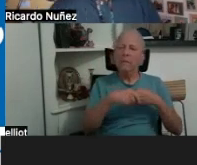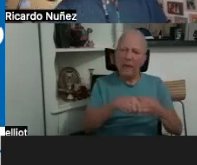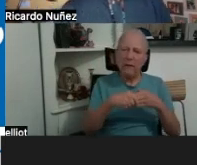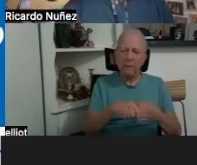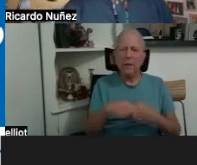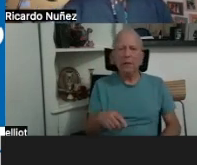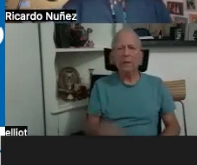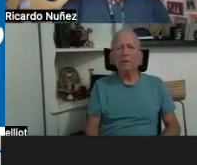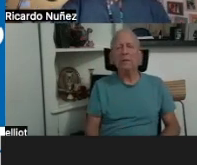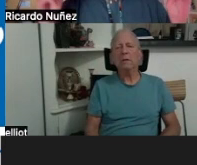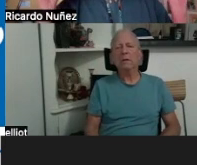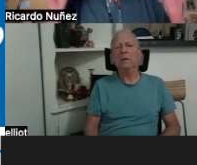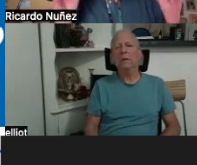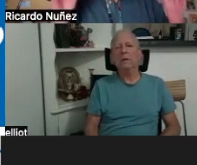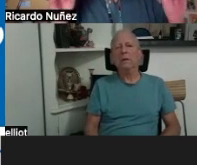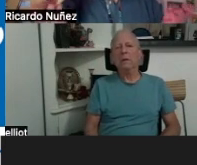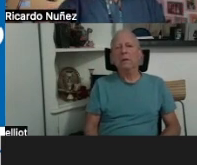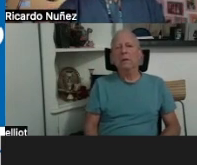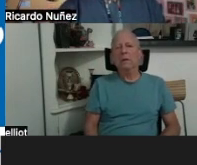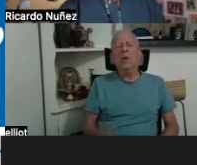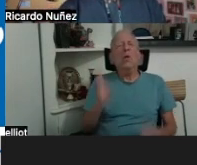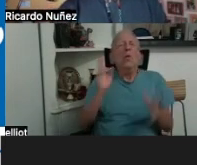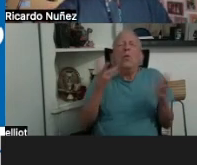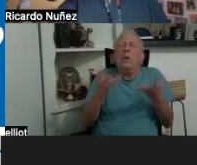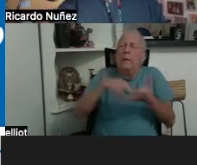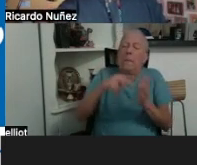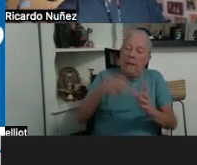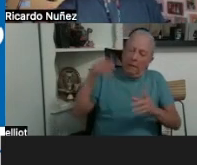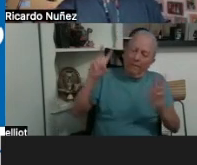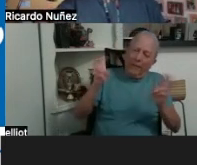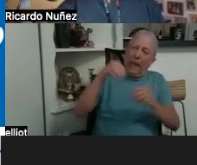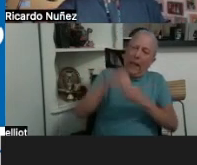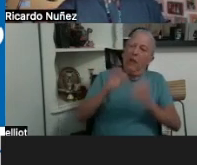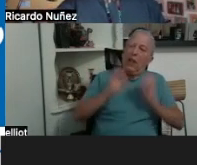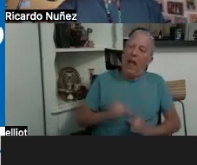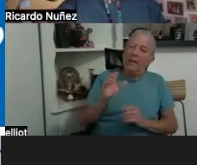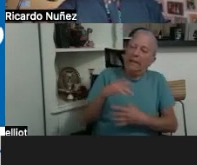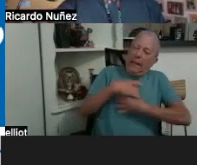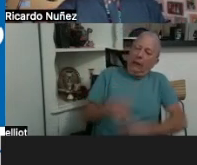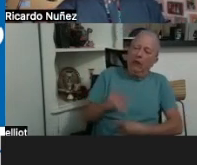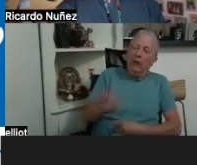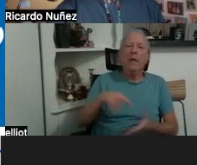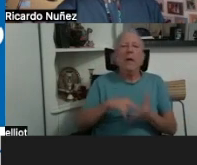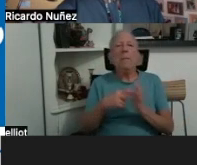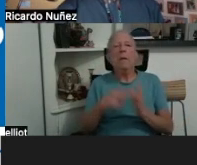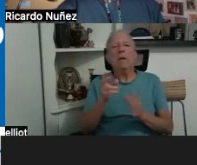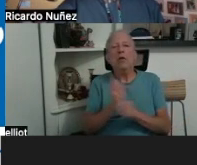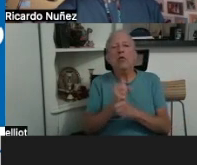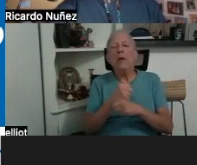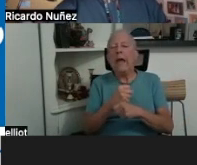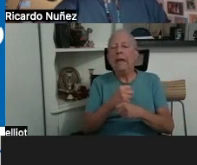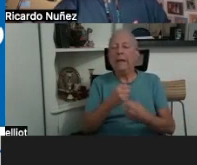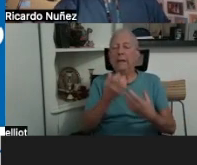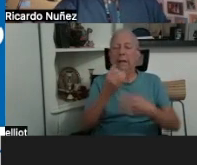What does it mean to be in the client's interests? Is creating organizations and institutions that will support